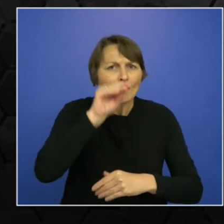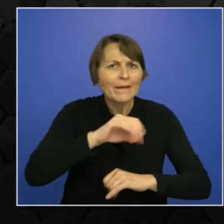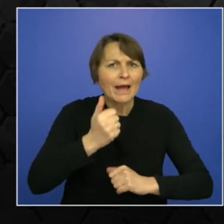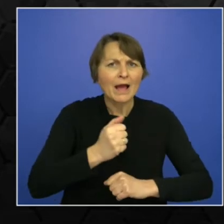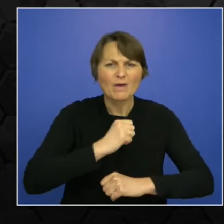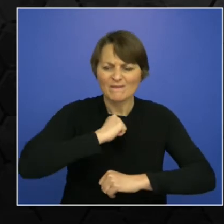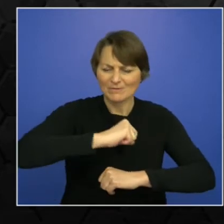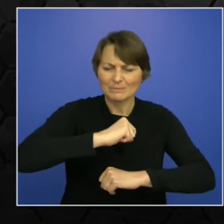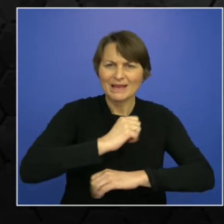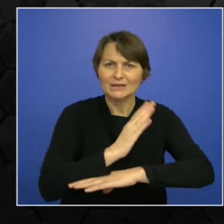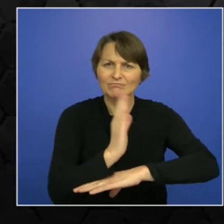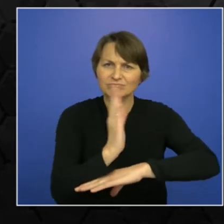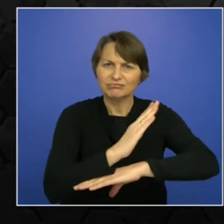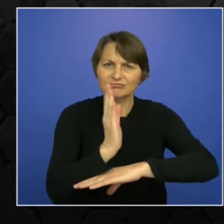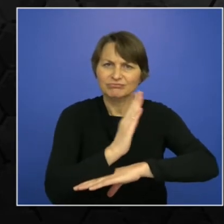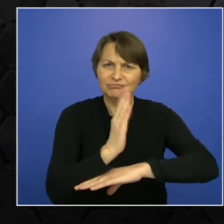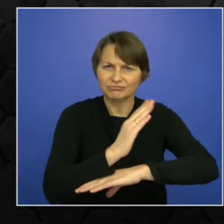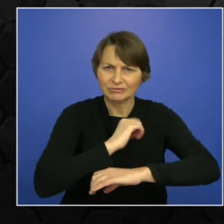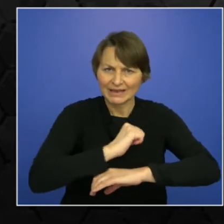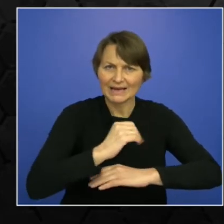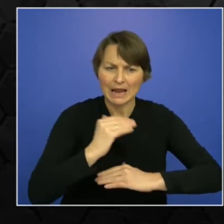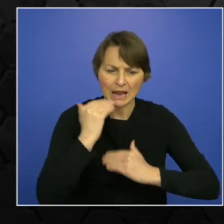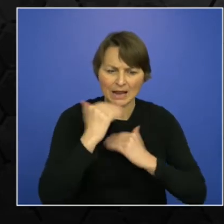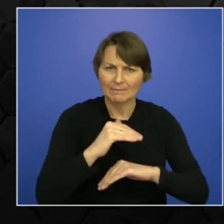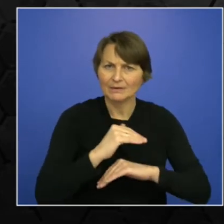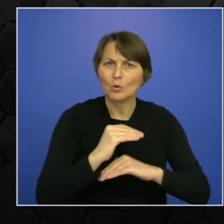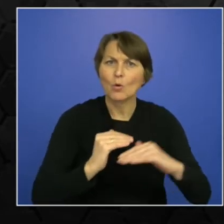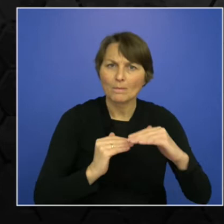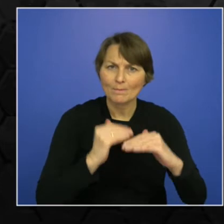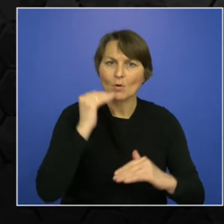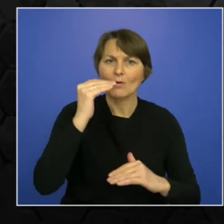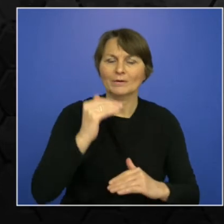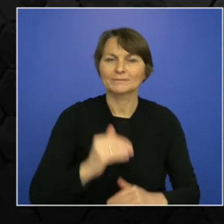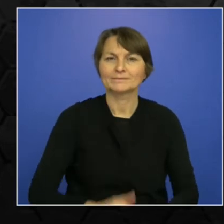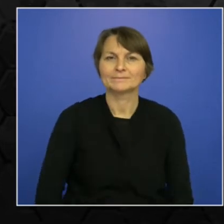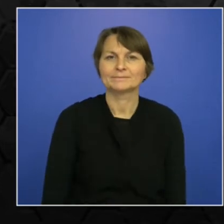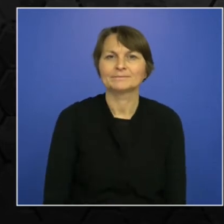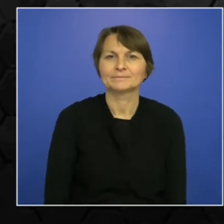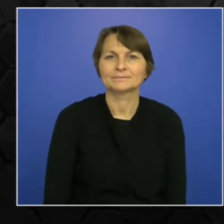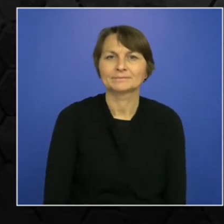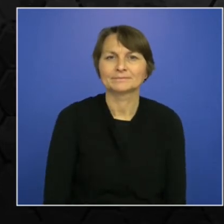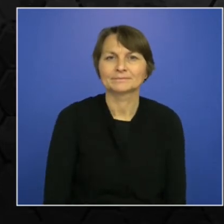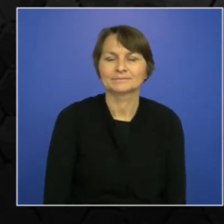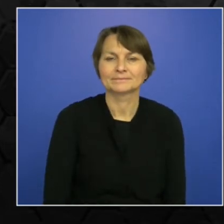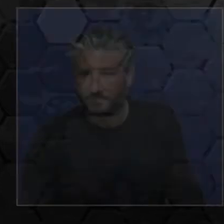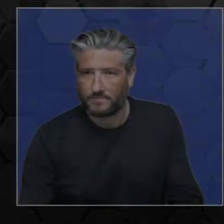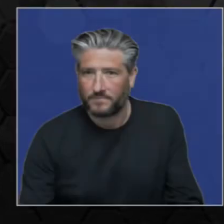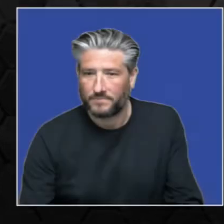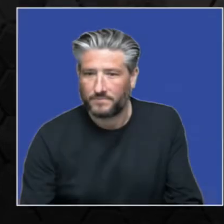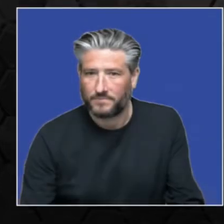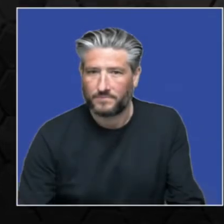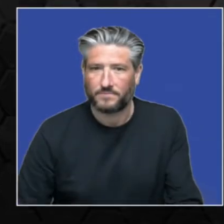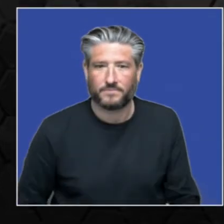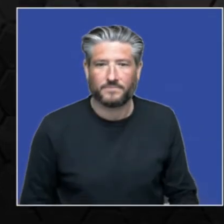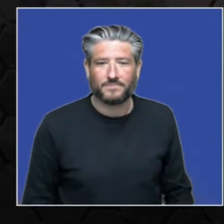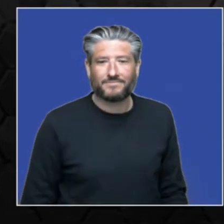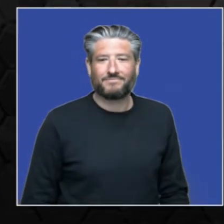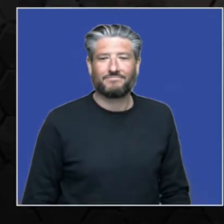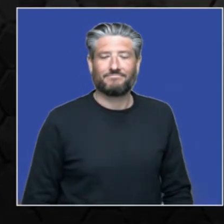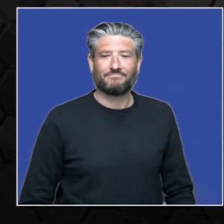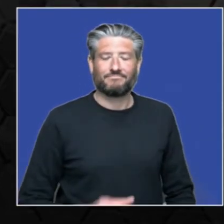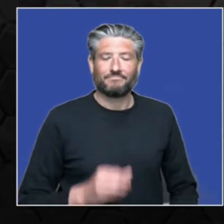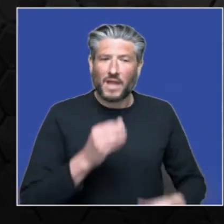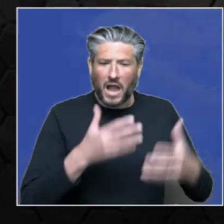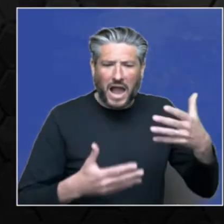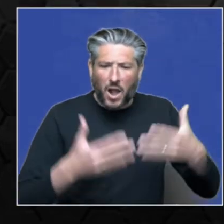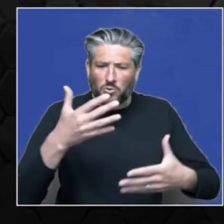So what you can do with machine learning algorithm? Machine learning algorithm help you answer the questions that are too